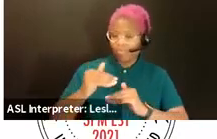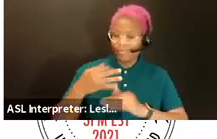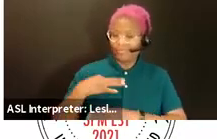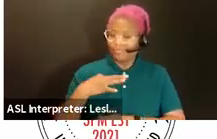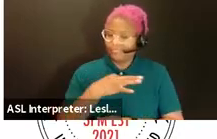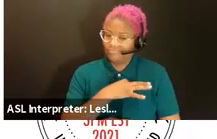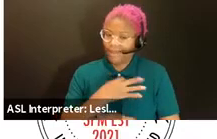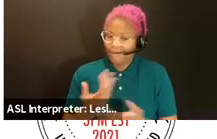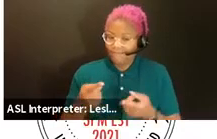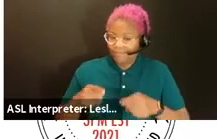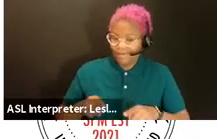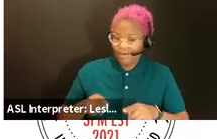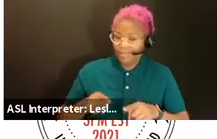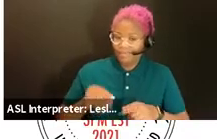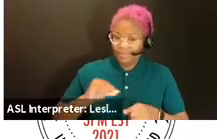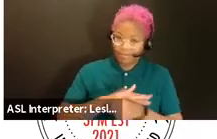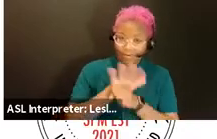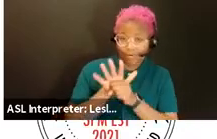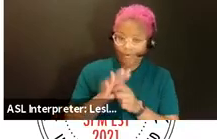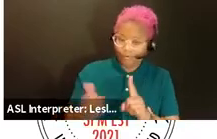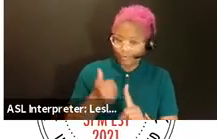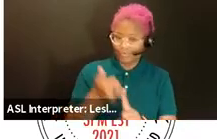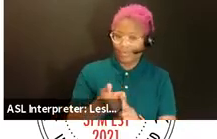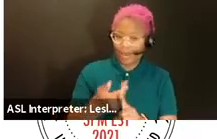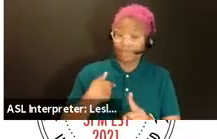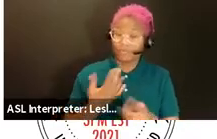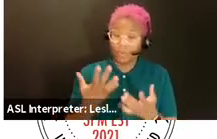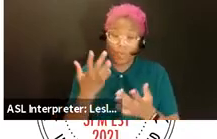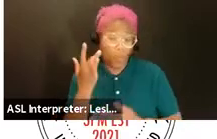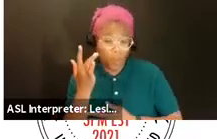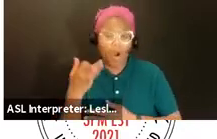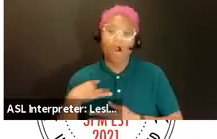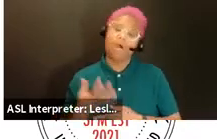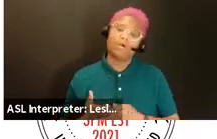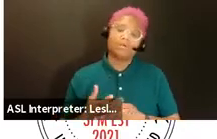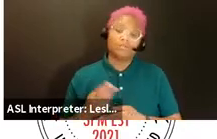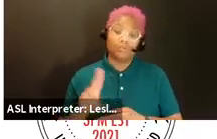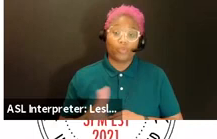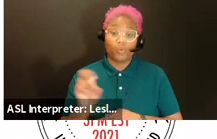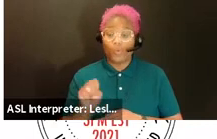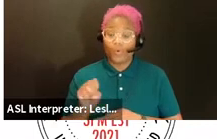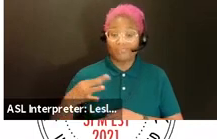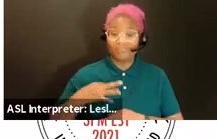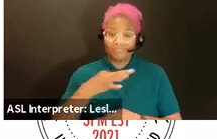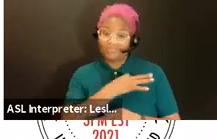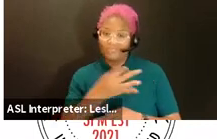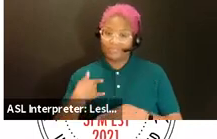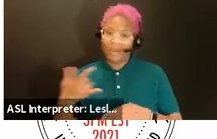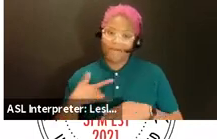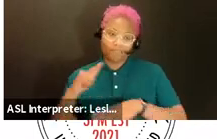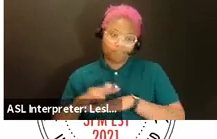after huge amounts of their US staff went home at the beginning of the COVID. So the Foreign Service is in the process of